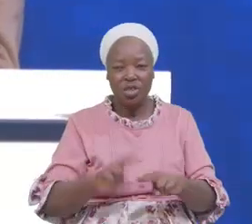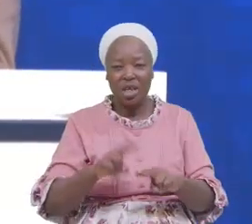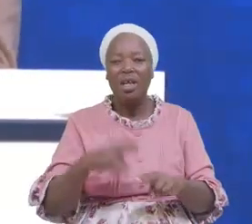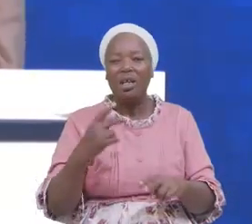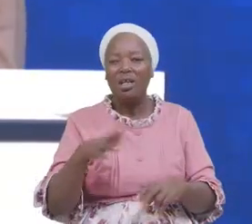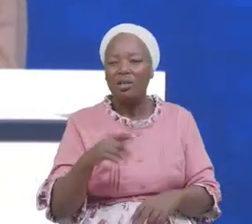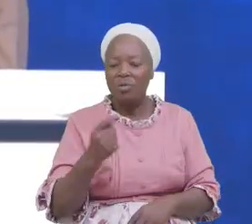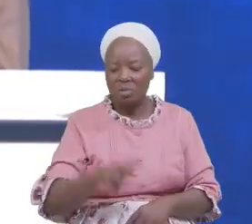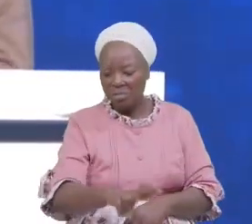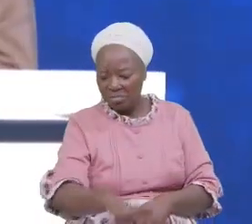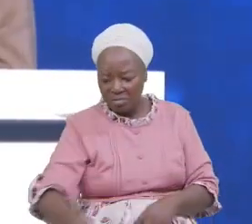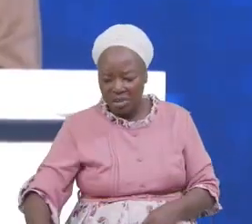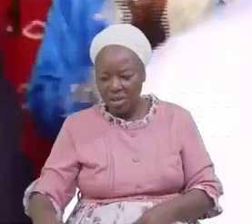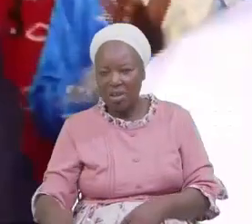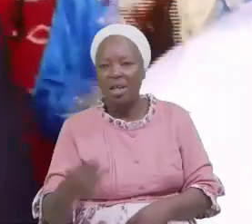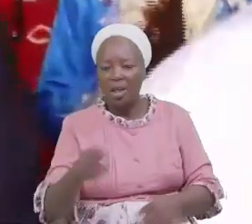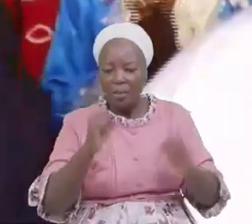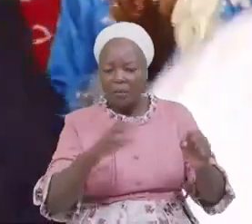and raise you up.